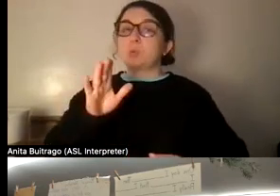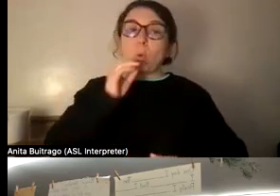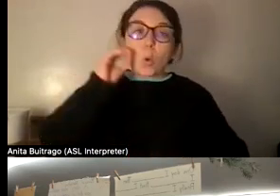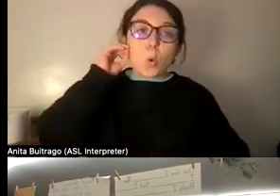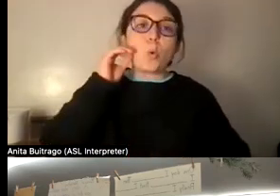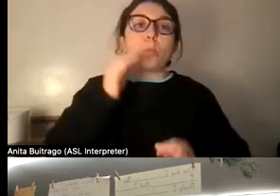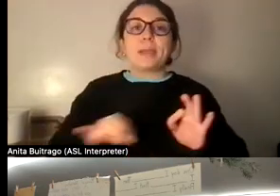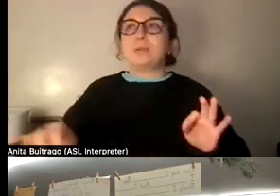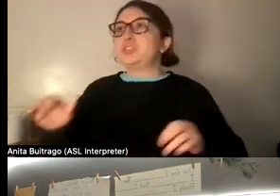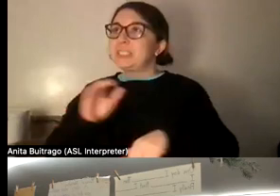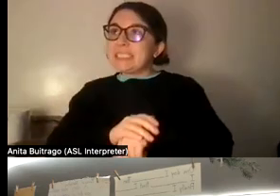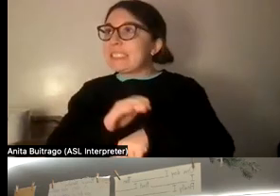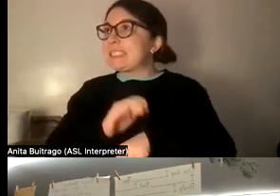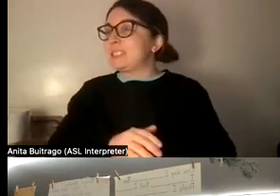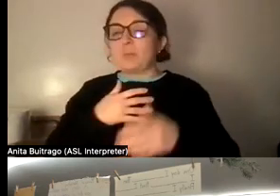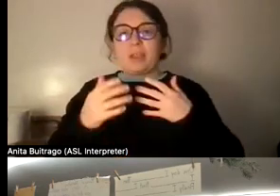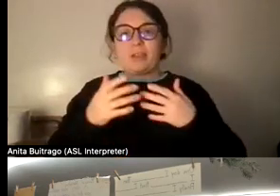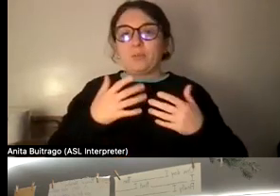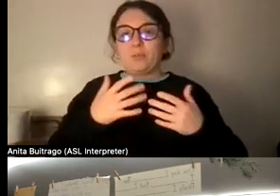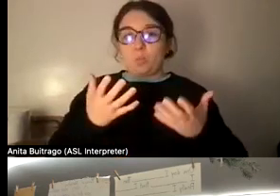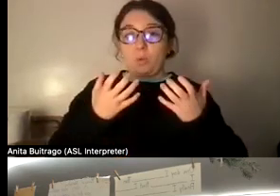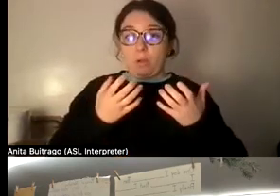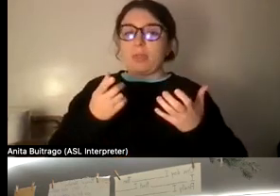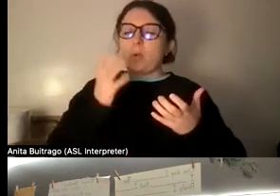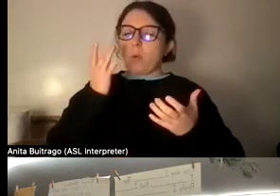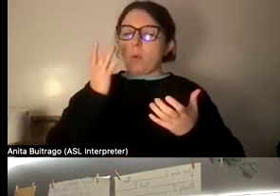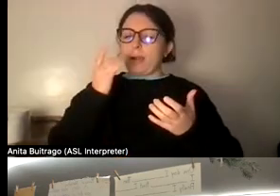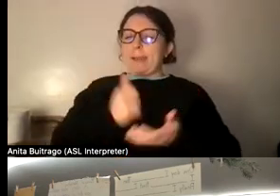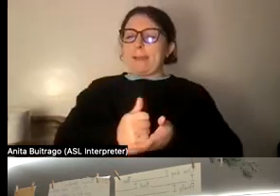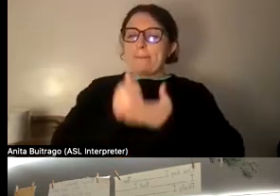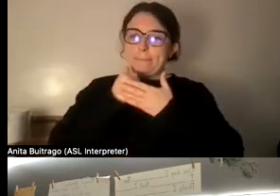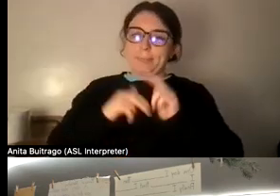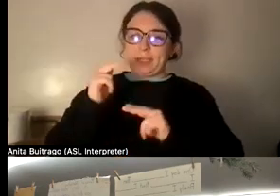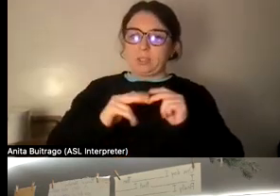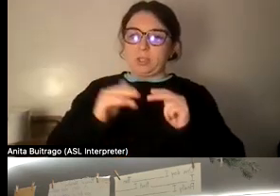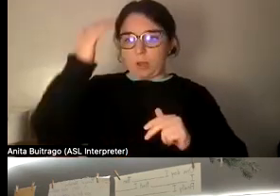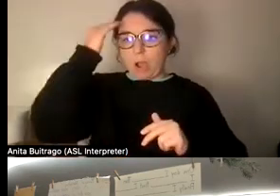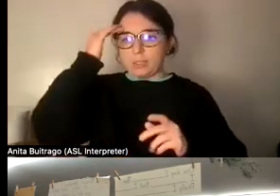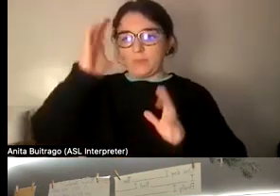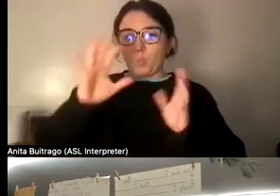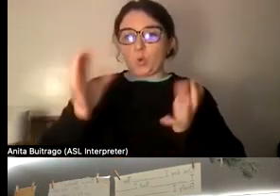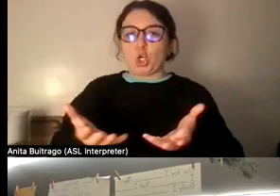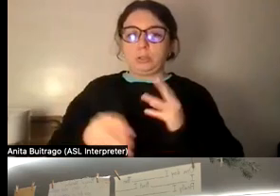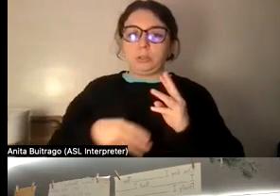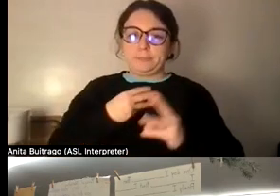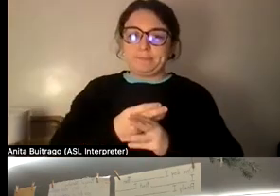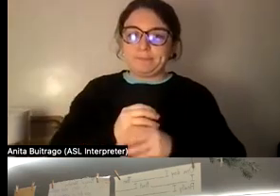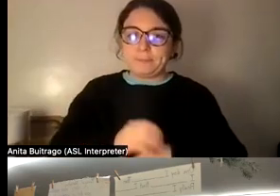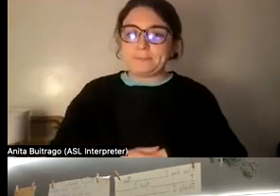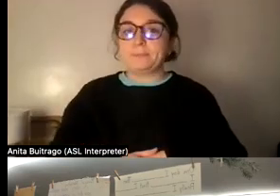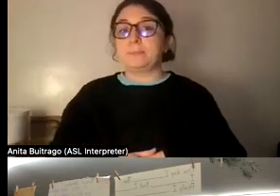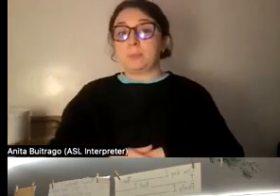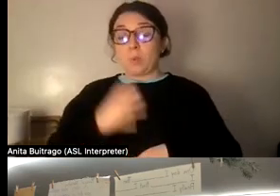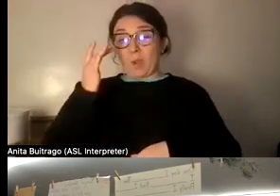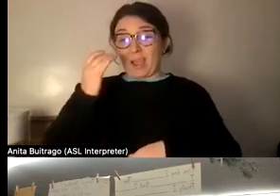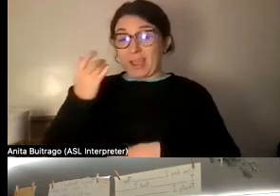but just building their knowledge of the world, of different things. Because the more background knowledge they have, they can connect new knowledge